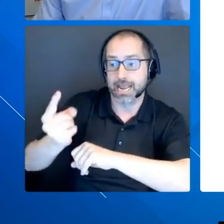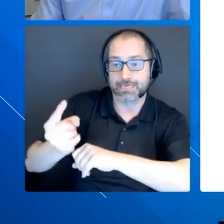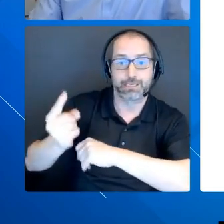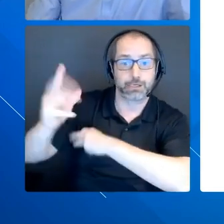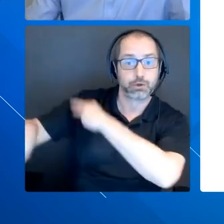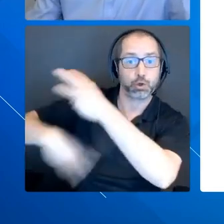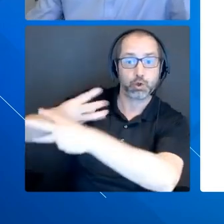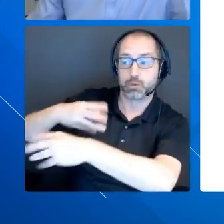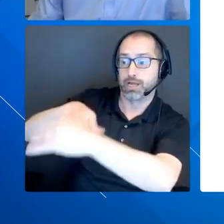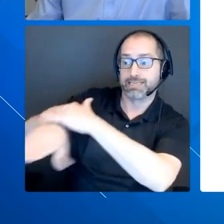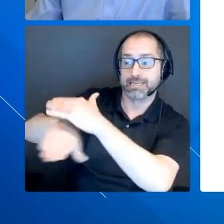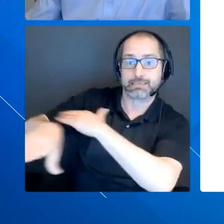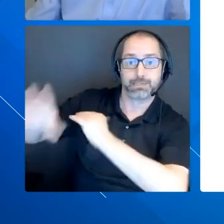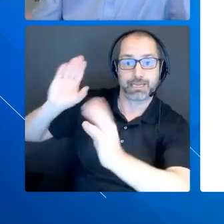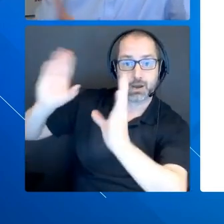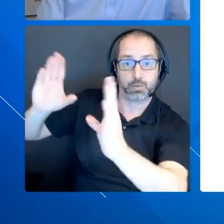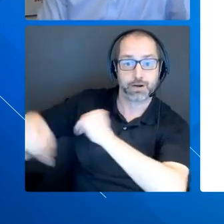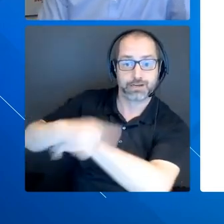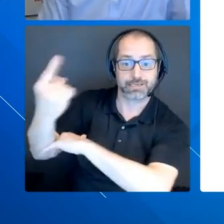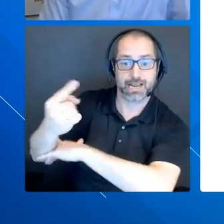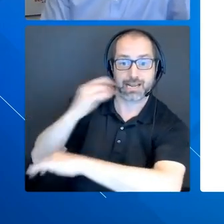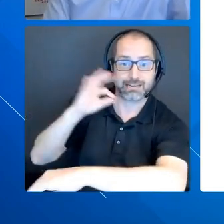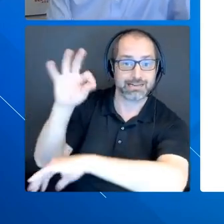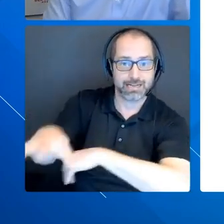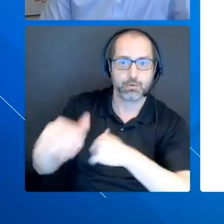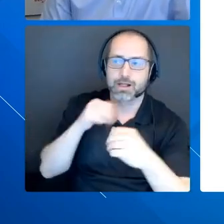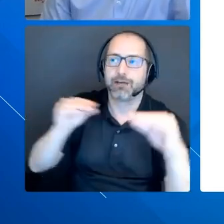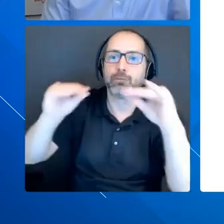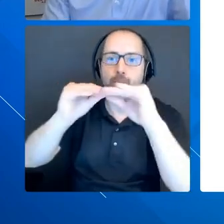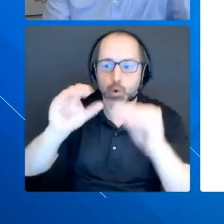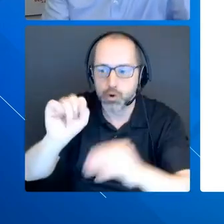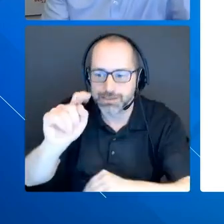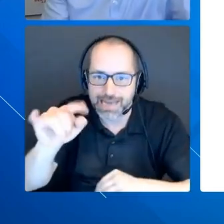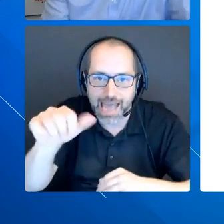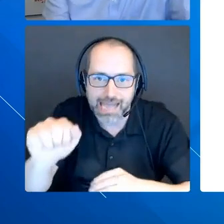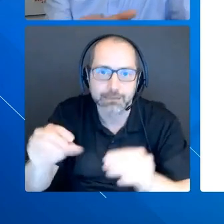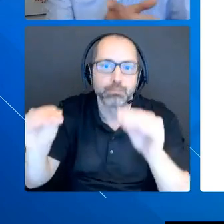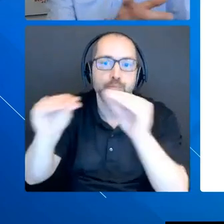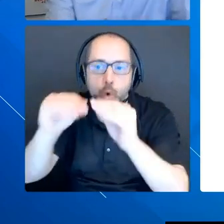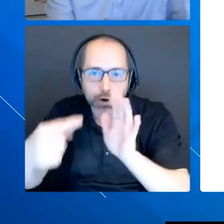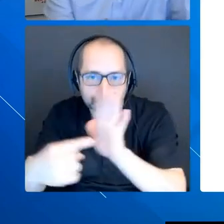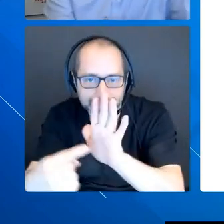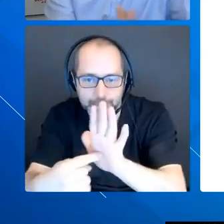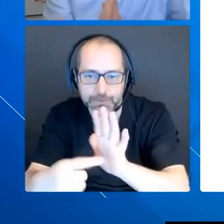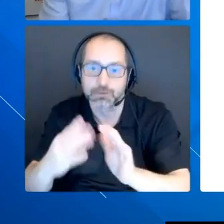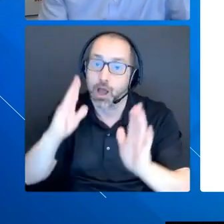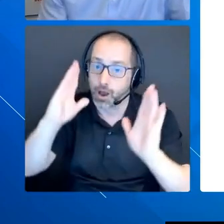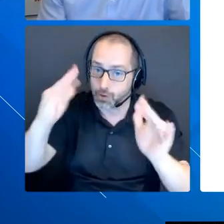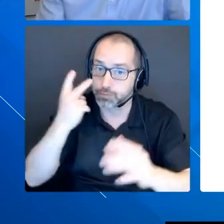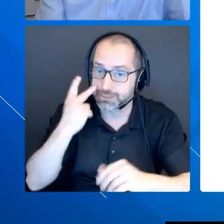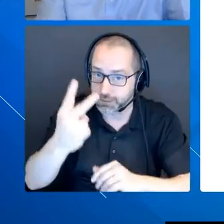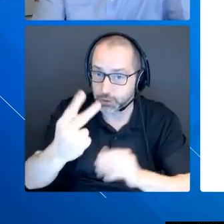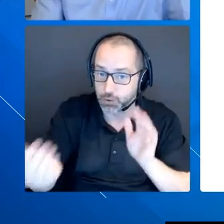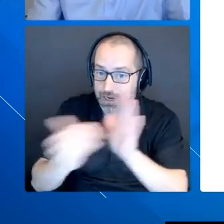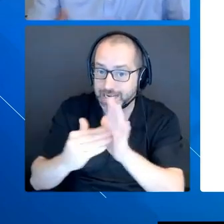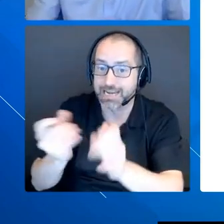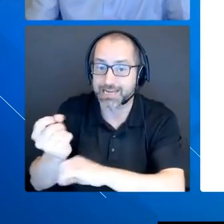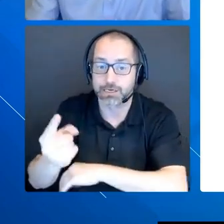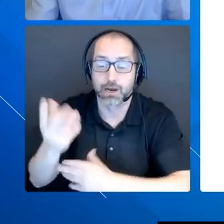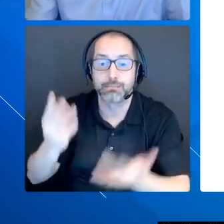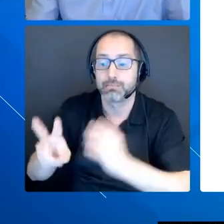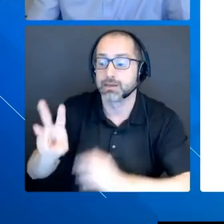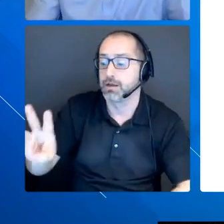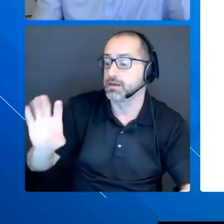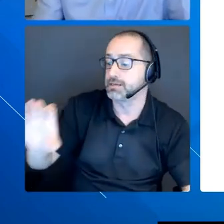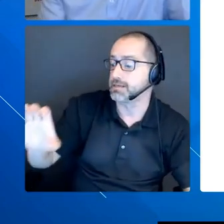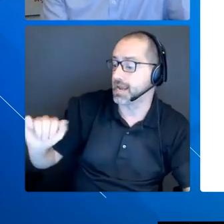Accessibility Awareness Day. Hopefully I can give some statistics, give some better concrete examples, but hopefully I'll see you next year, and then maybe even the WCAG guidelines will be updated to